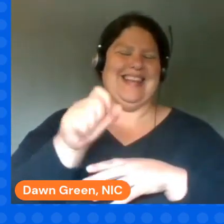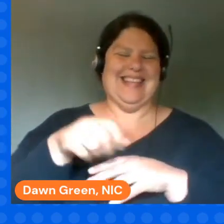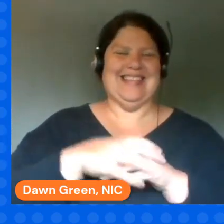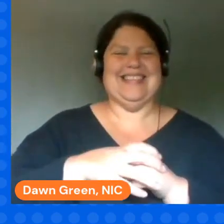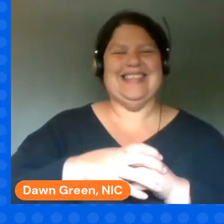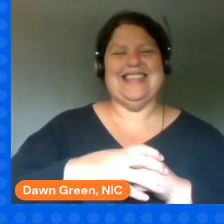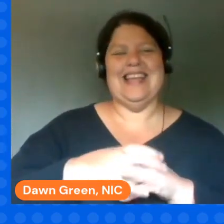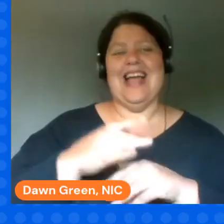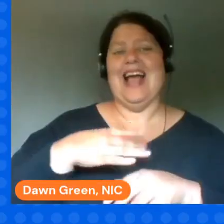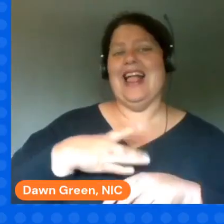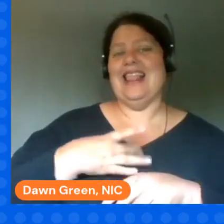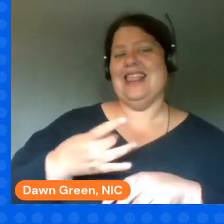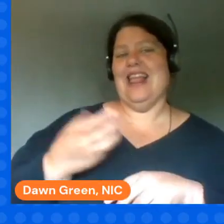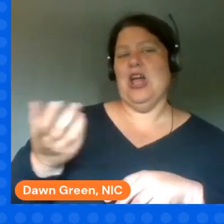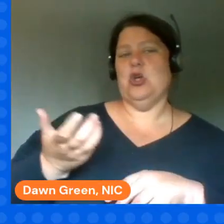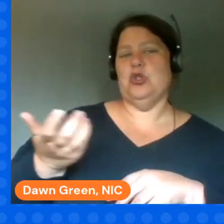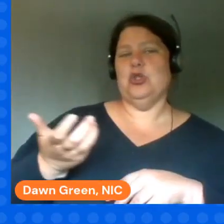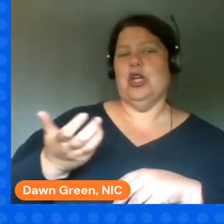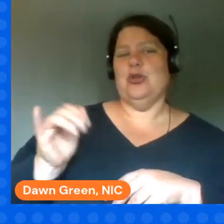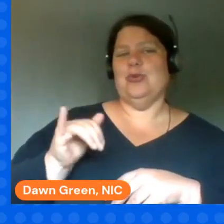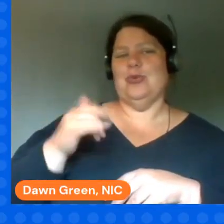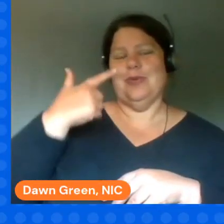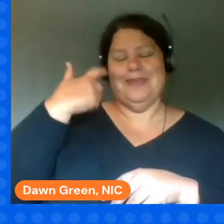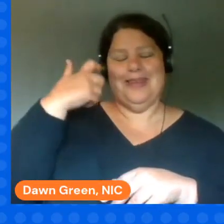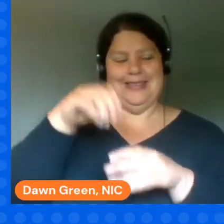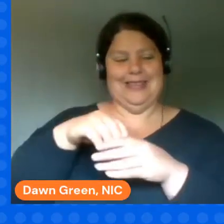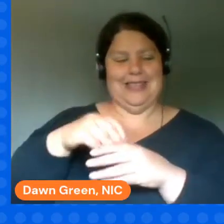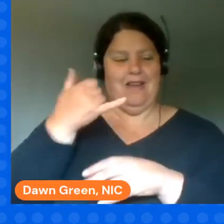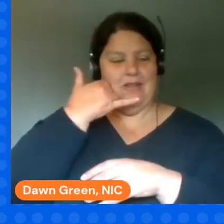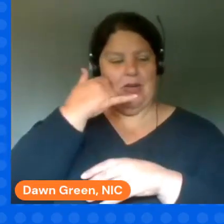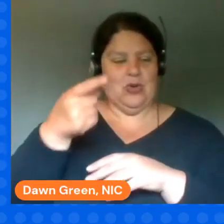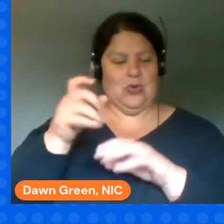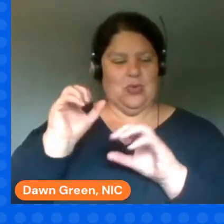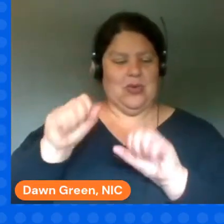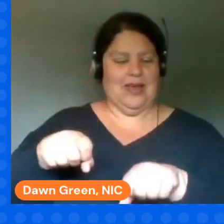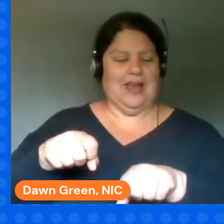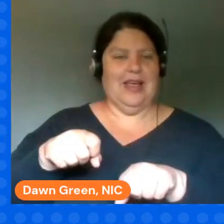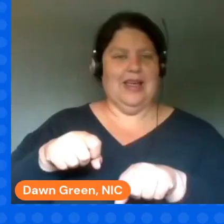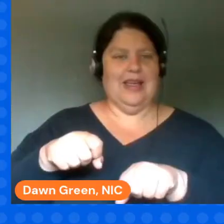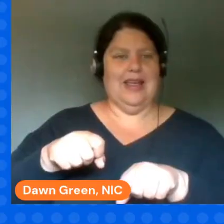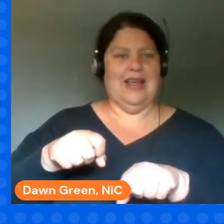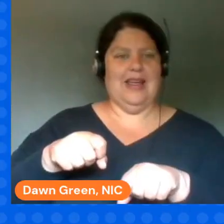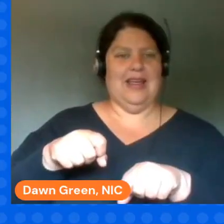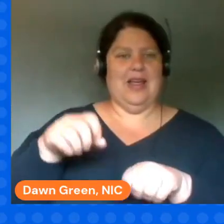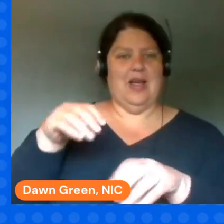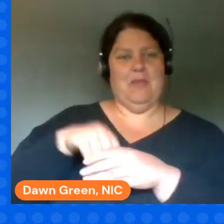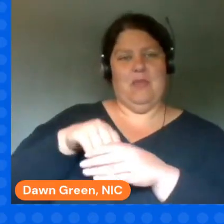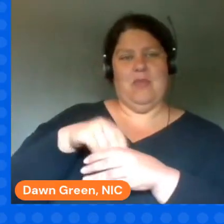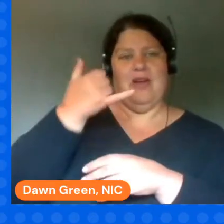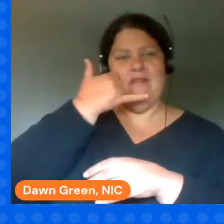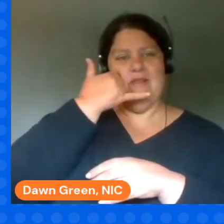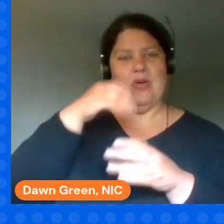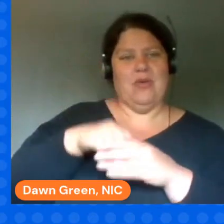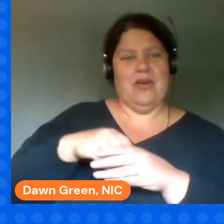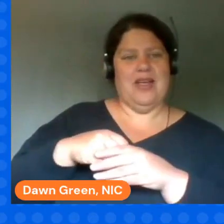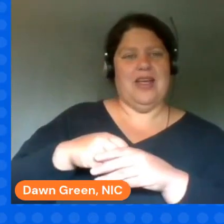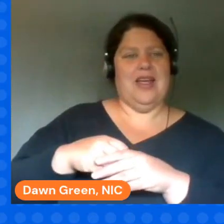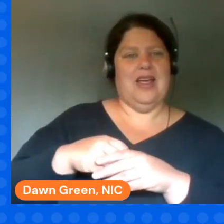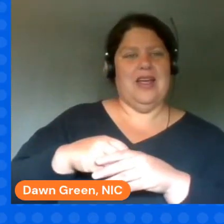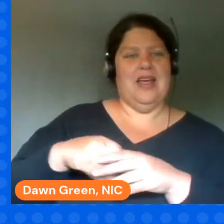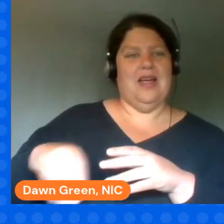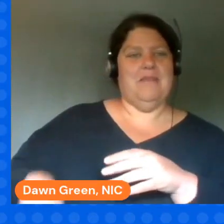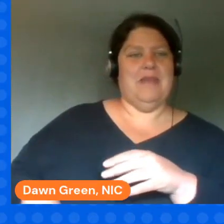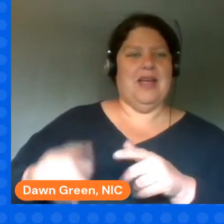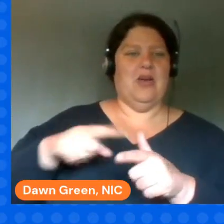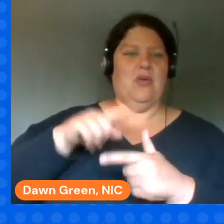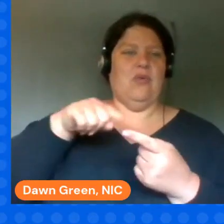block, like the accelerometer in the phone. Like you could put your phone in your pocket And then like when you jump, it like makes a sound, or like when you